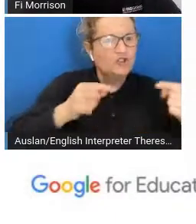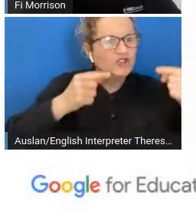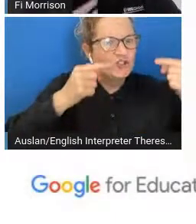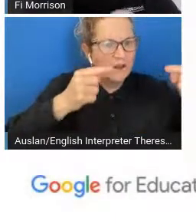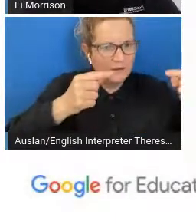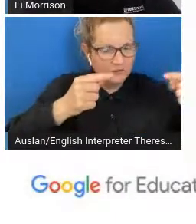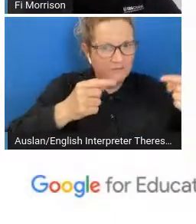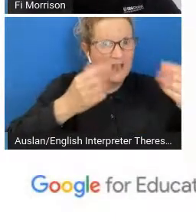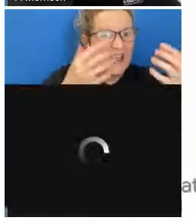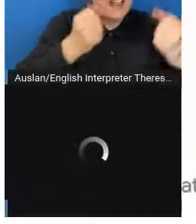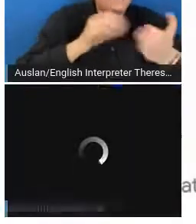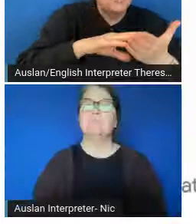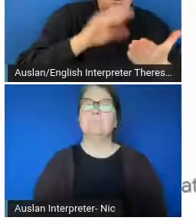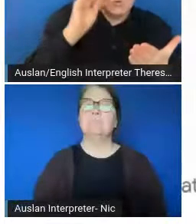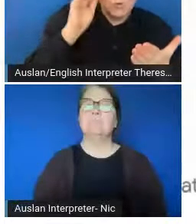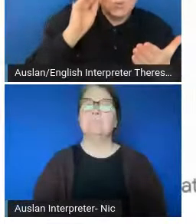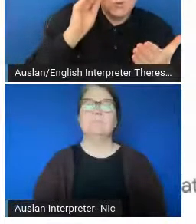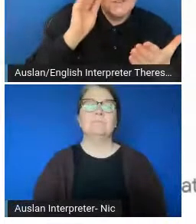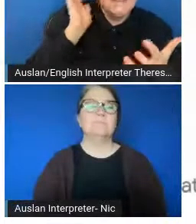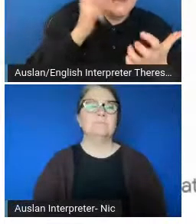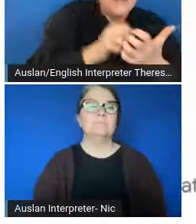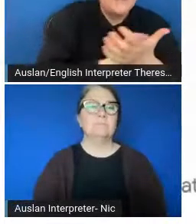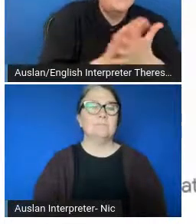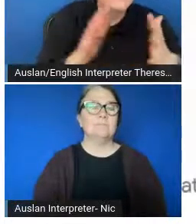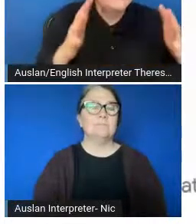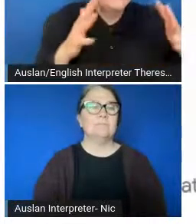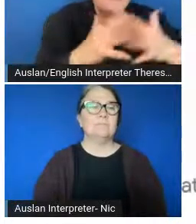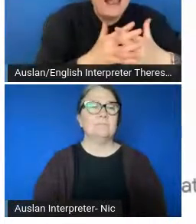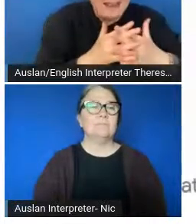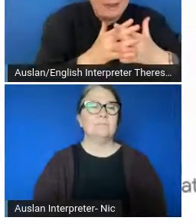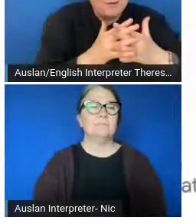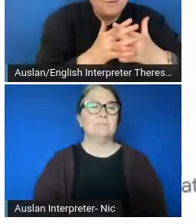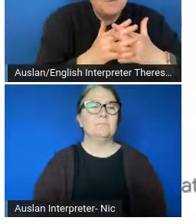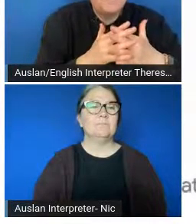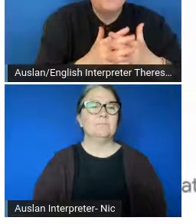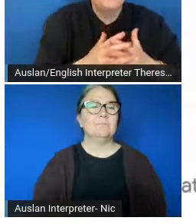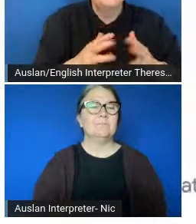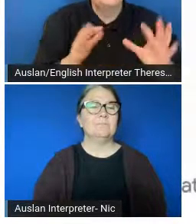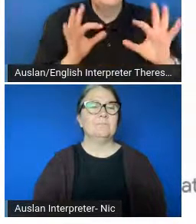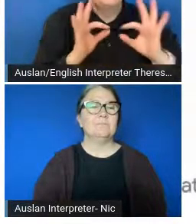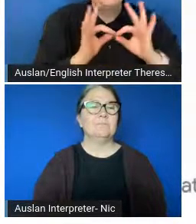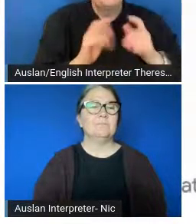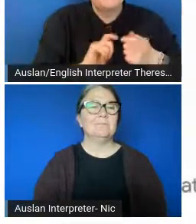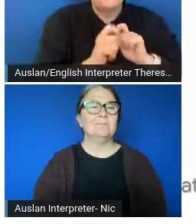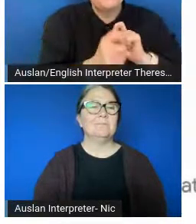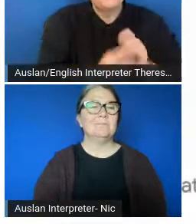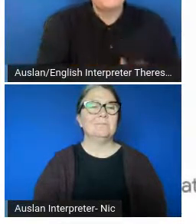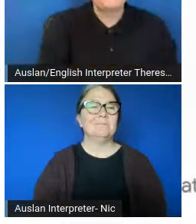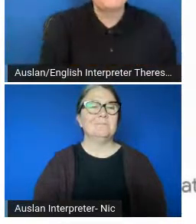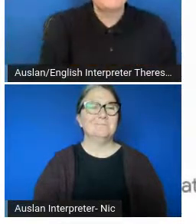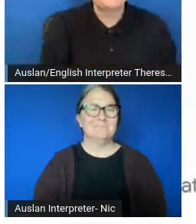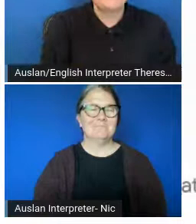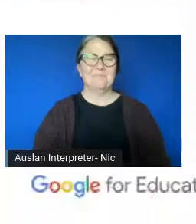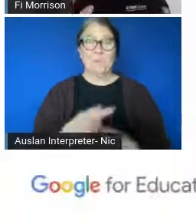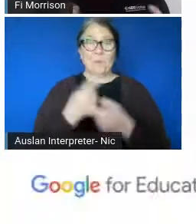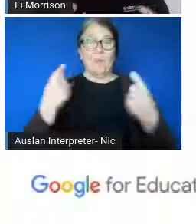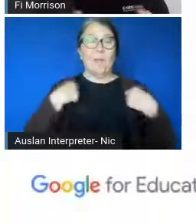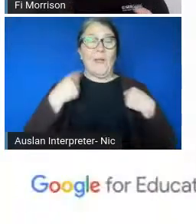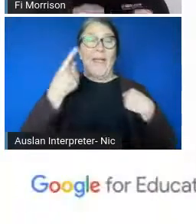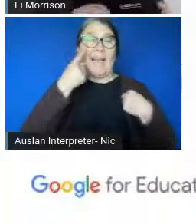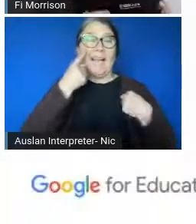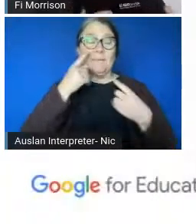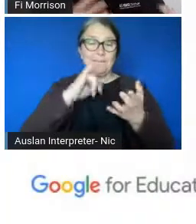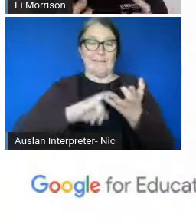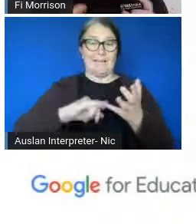students in socially important challenges? Where can we find them? So we looked at the SDGs, we looked at some picture book